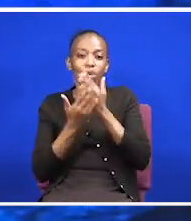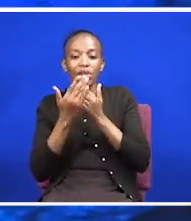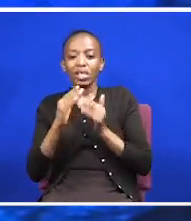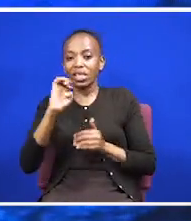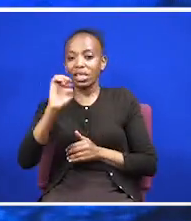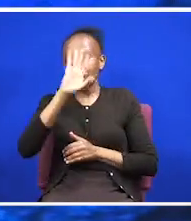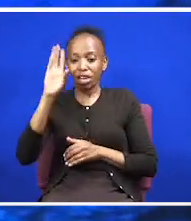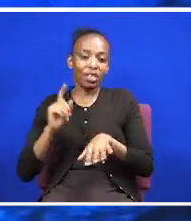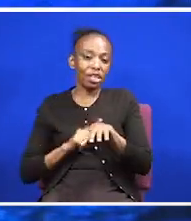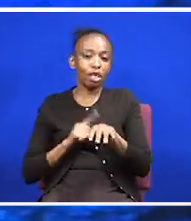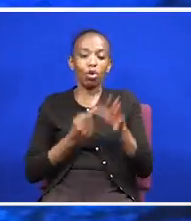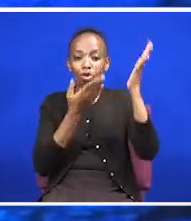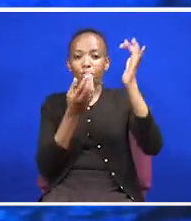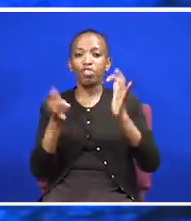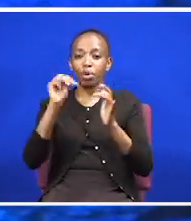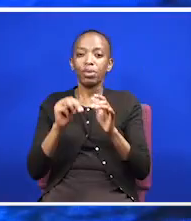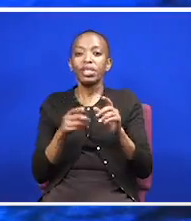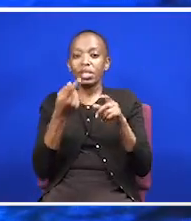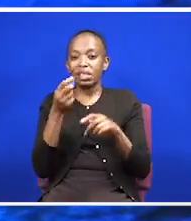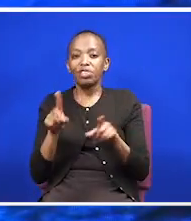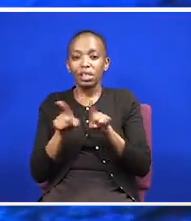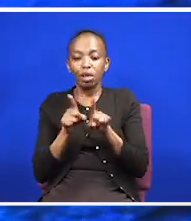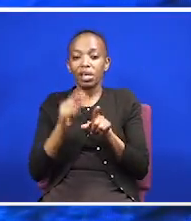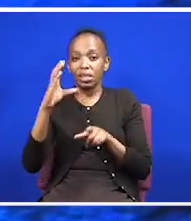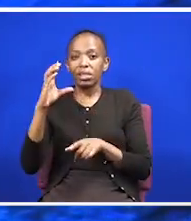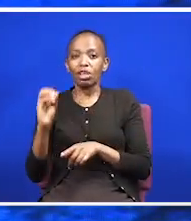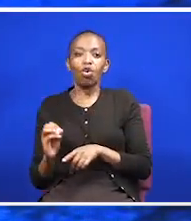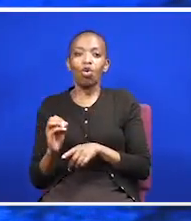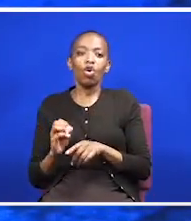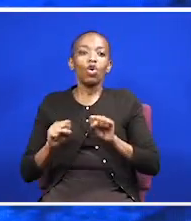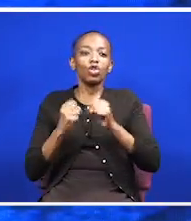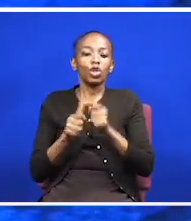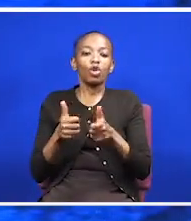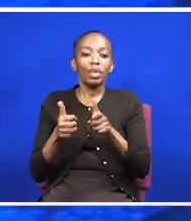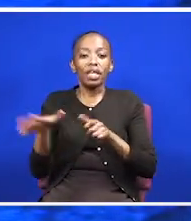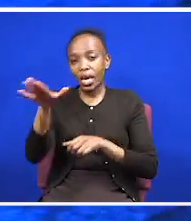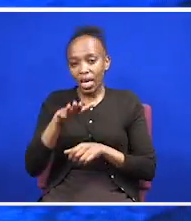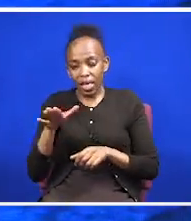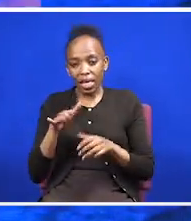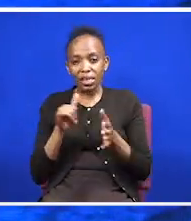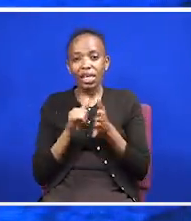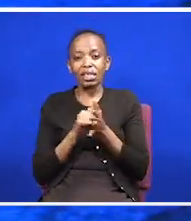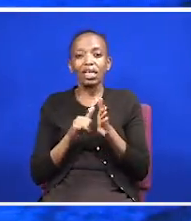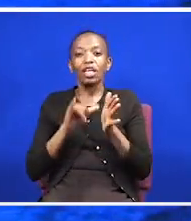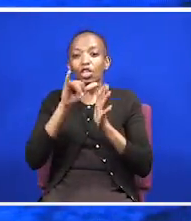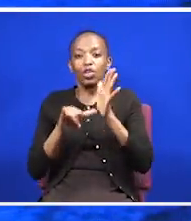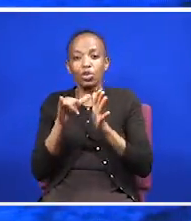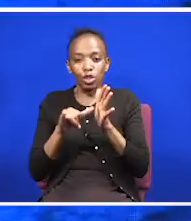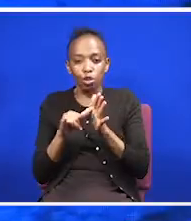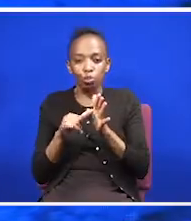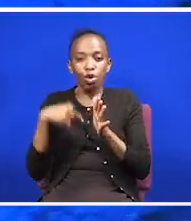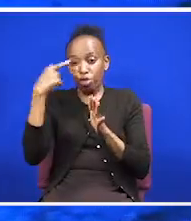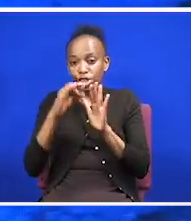time on Hope FM, on Hope TV, and on our CTM chat online social media platforms. That is mainly YouTube